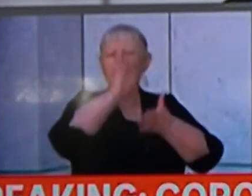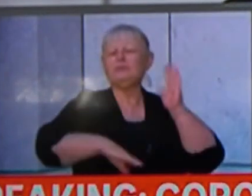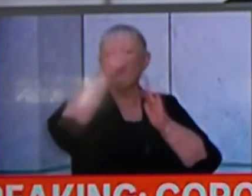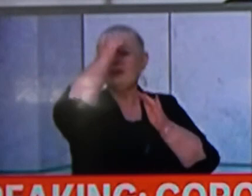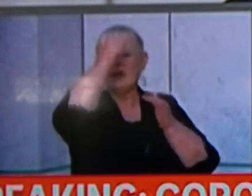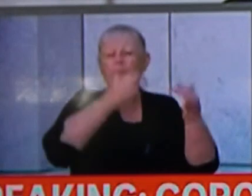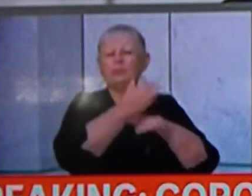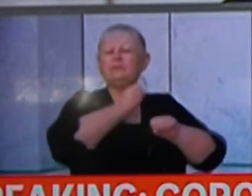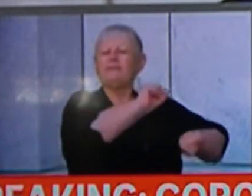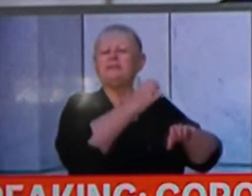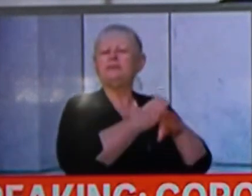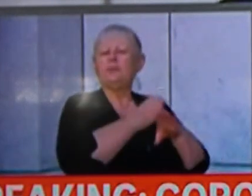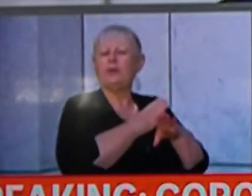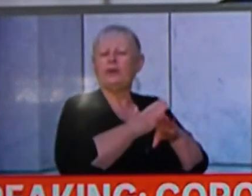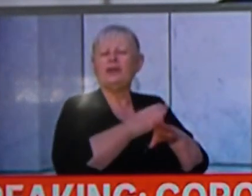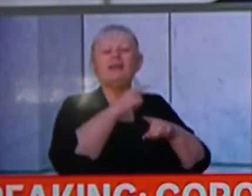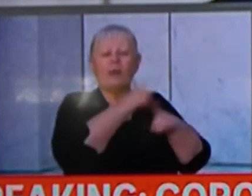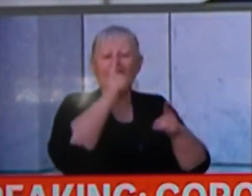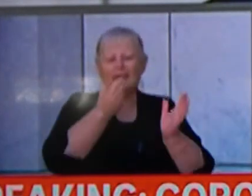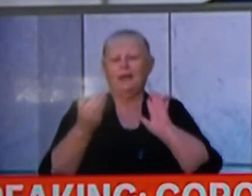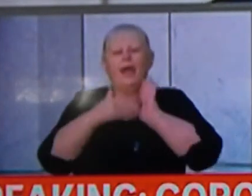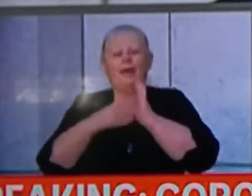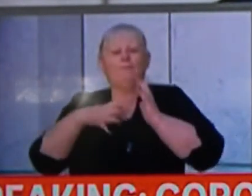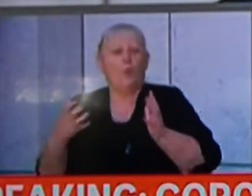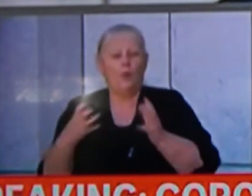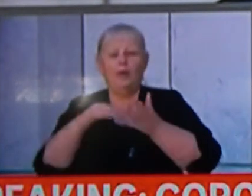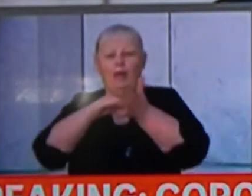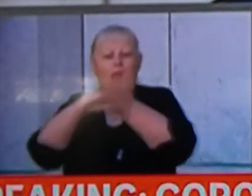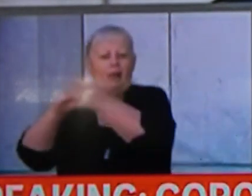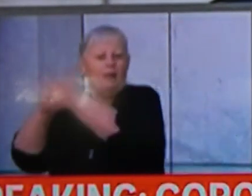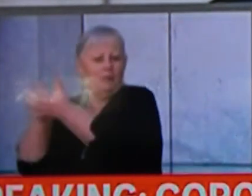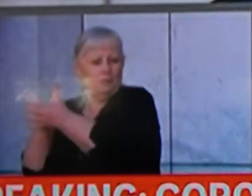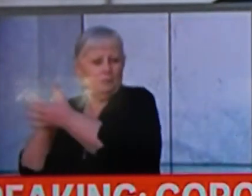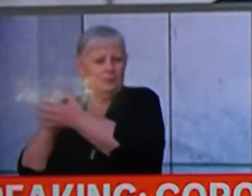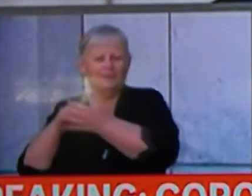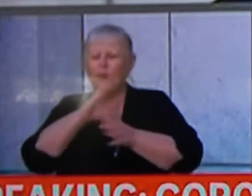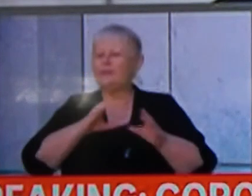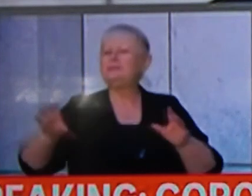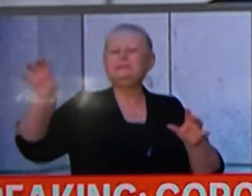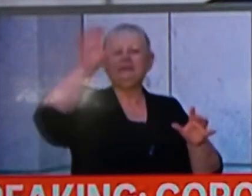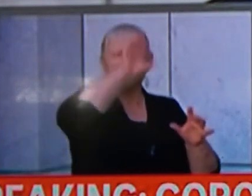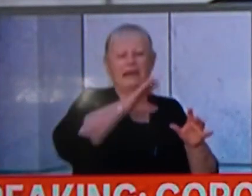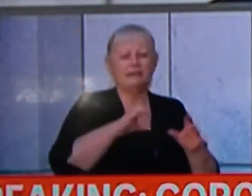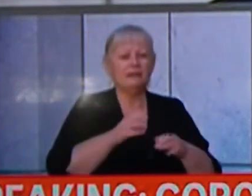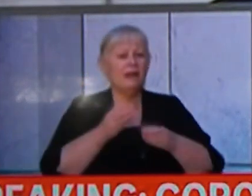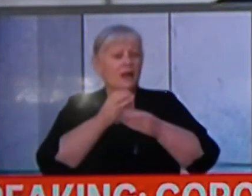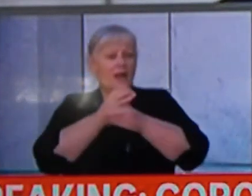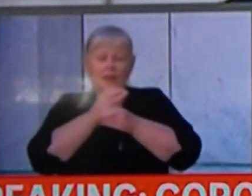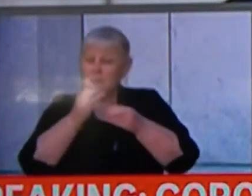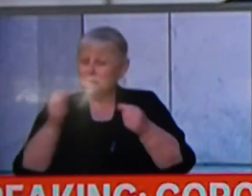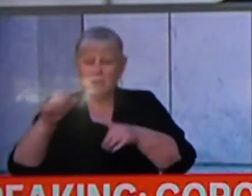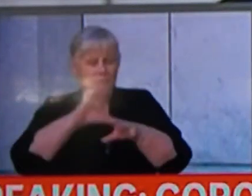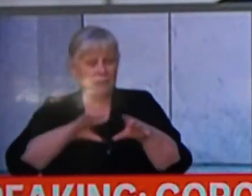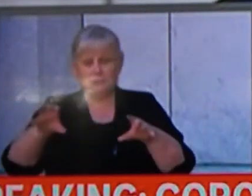the Defence Forces, which means they'll be able to add further weight and support to states, some of which are coming under